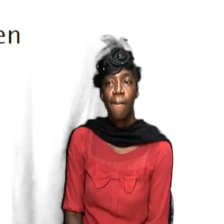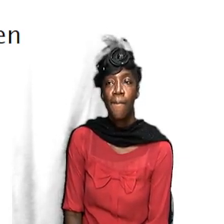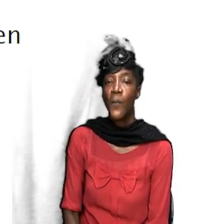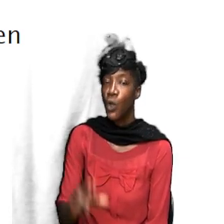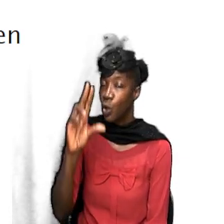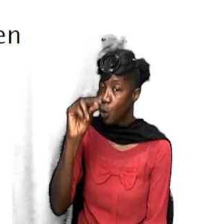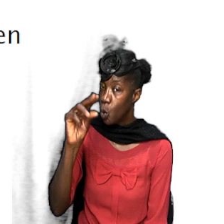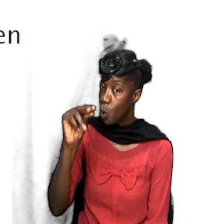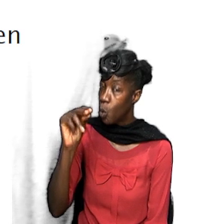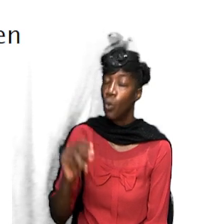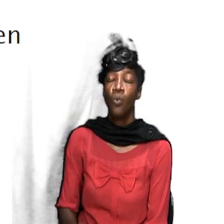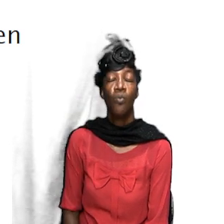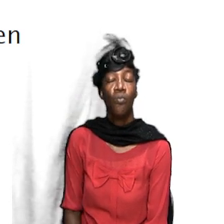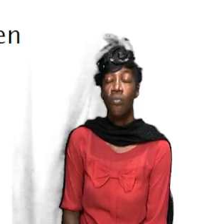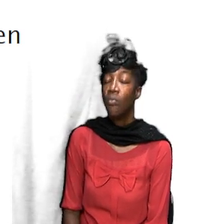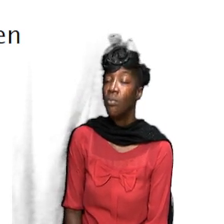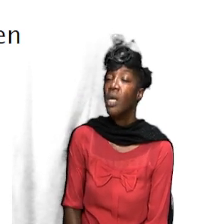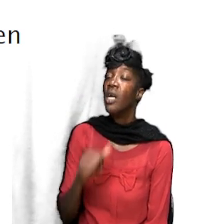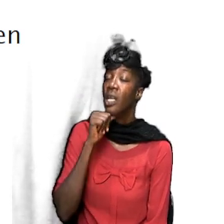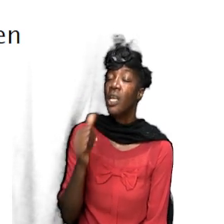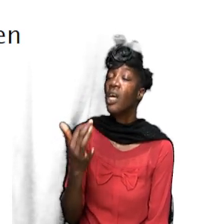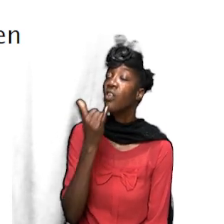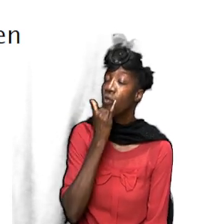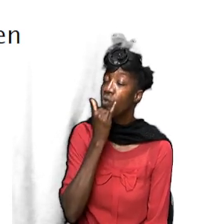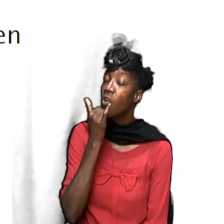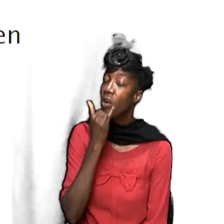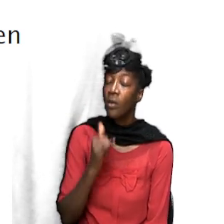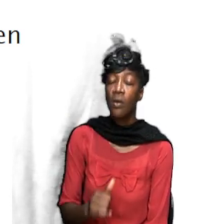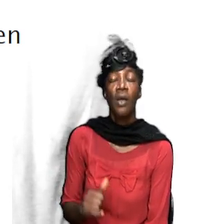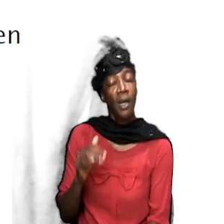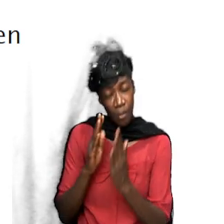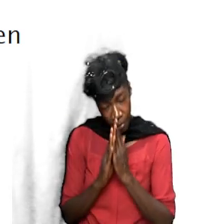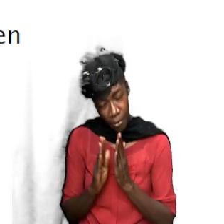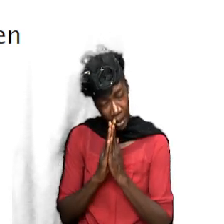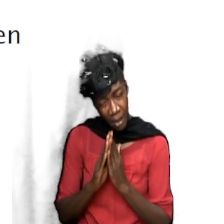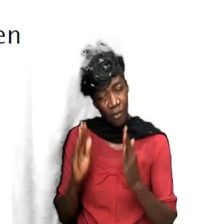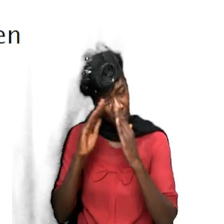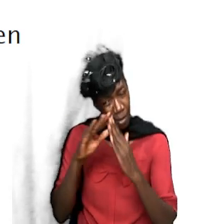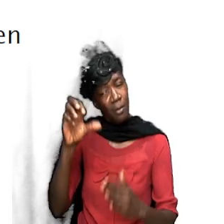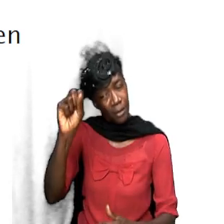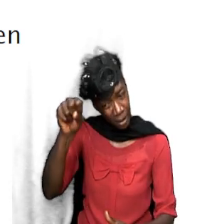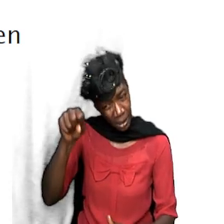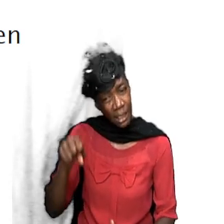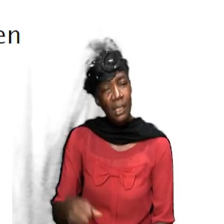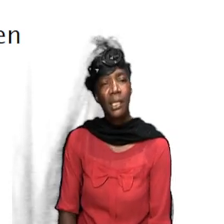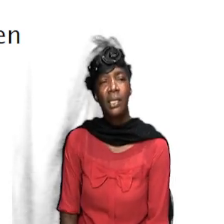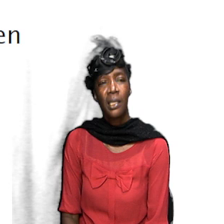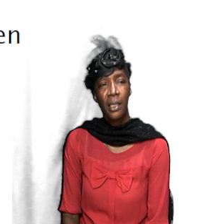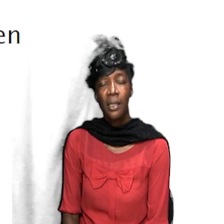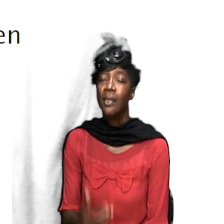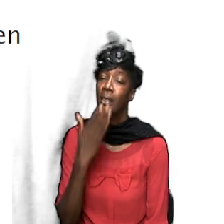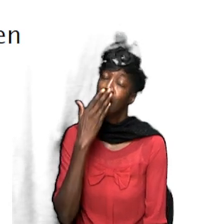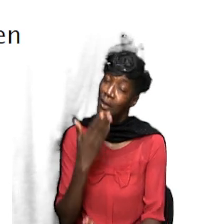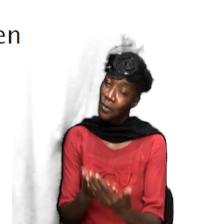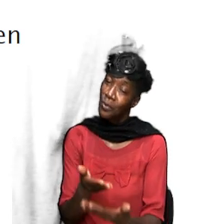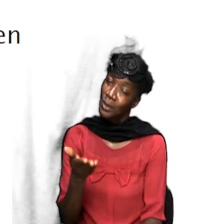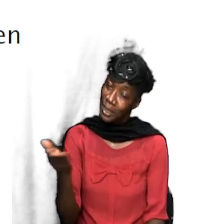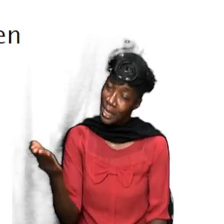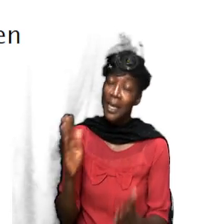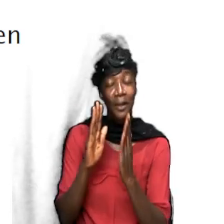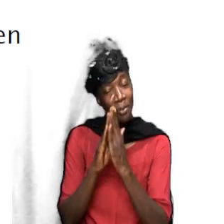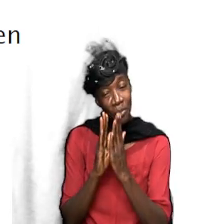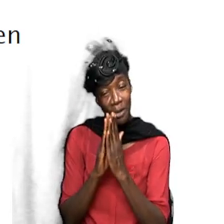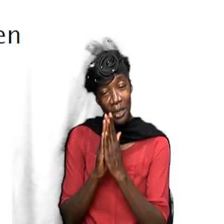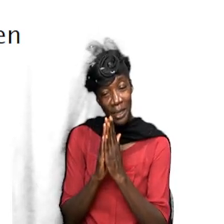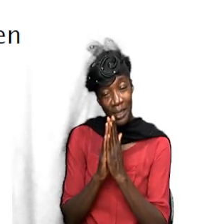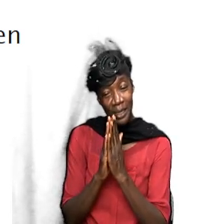No, nothing is wrong with praying for a house. As a matter of fact, it's a good thing to pray for a